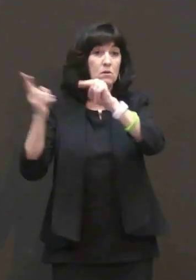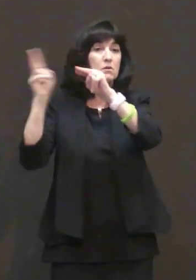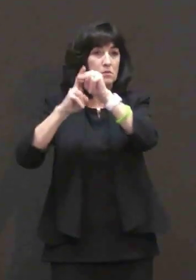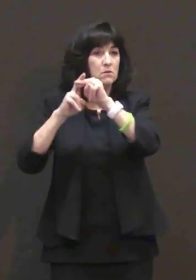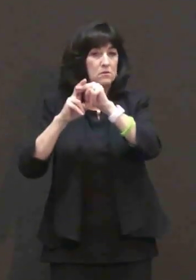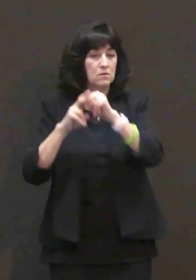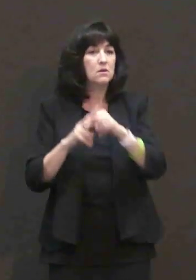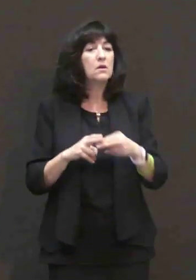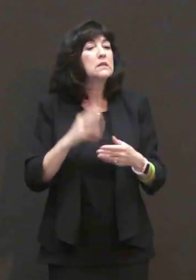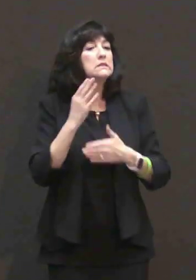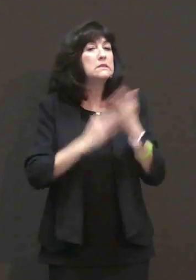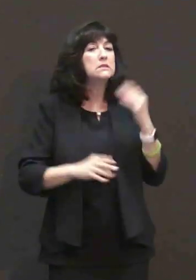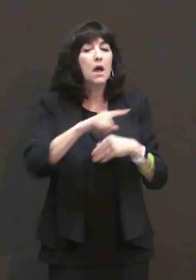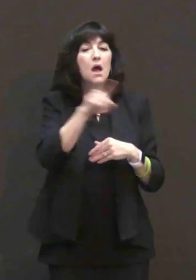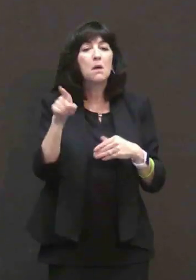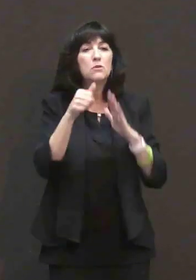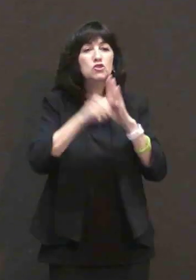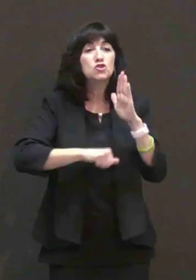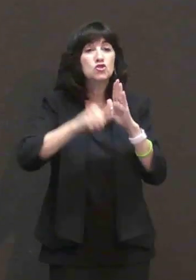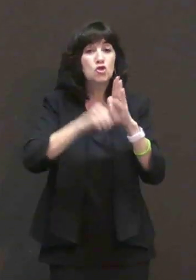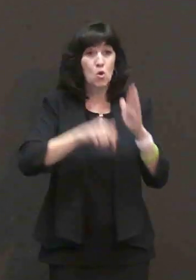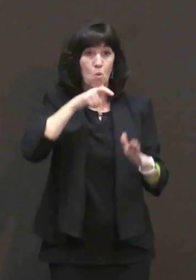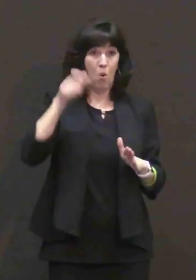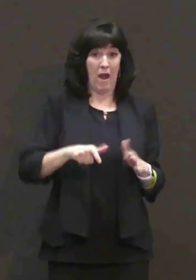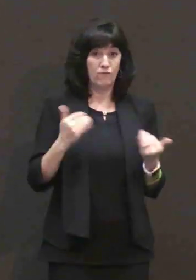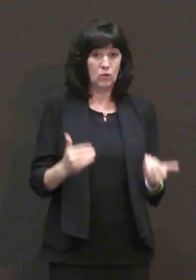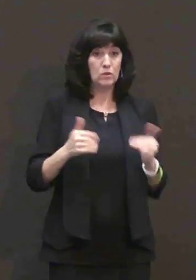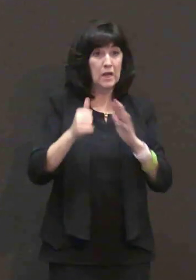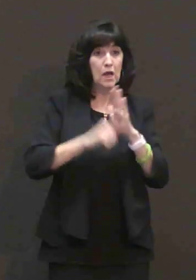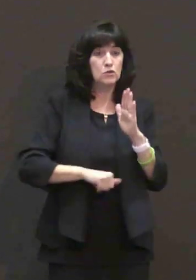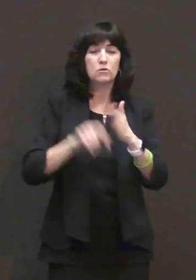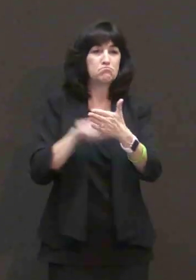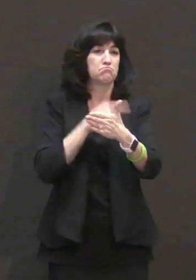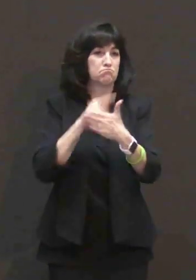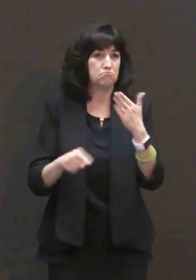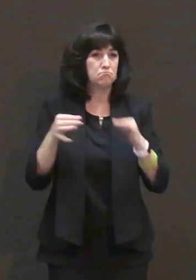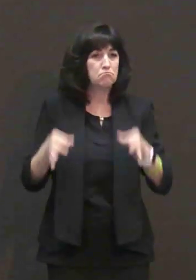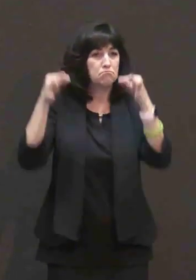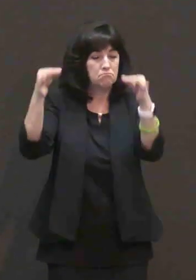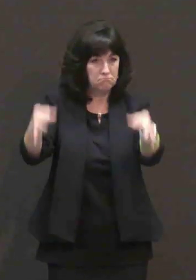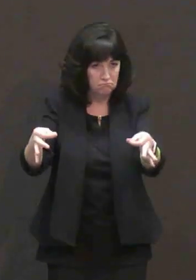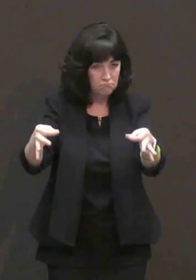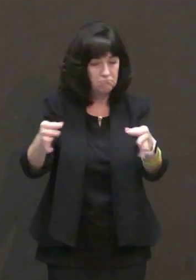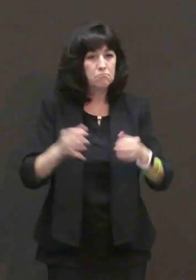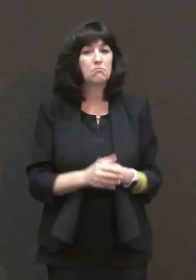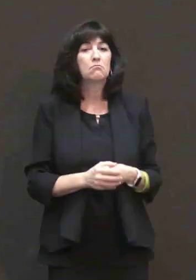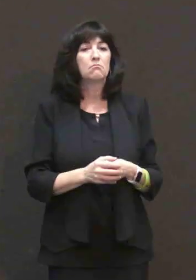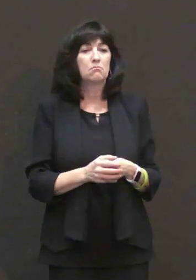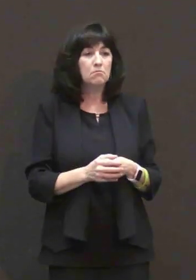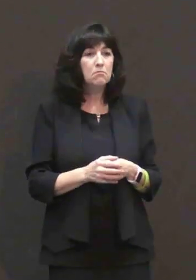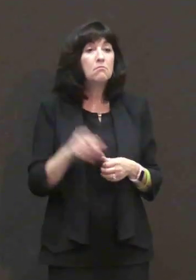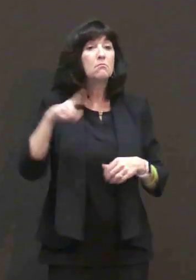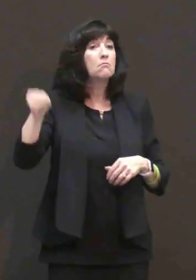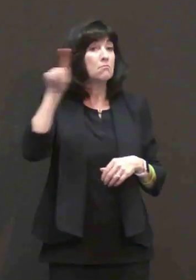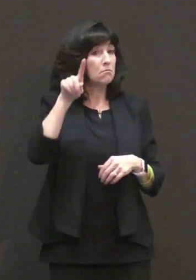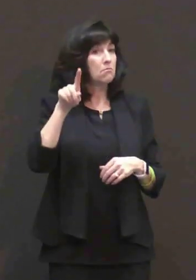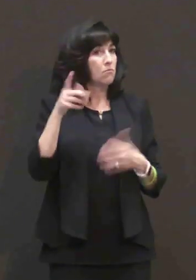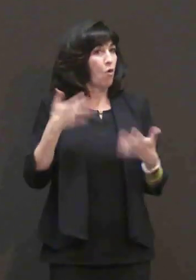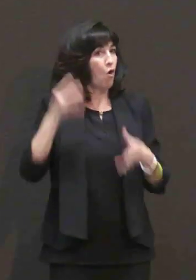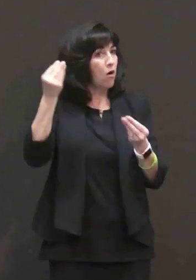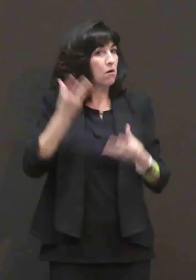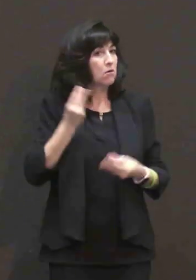elective surgery. Their census right now, their occupancy at the hospitals is a little lower than normal,